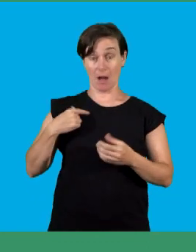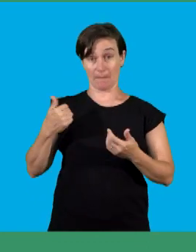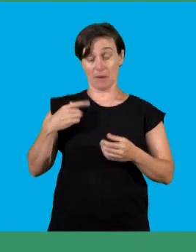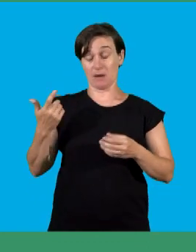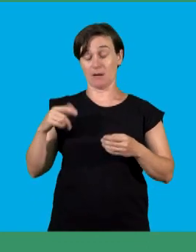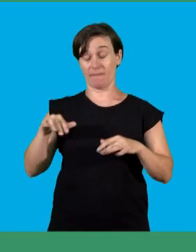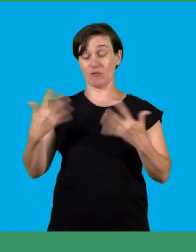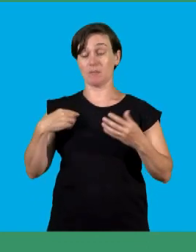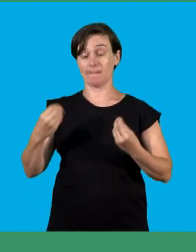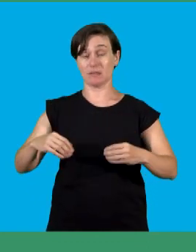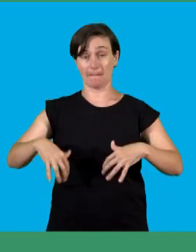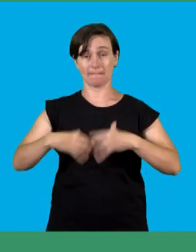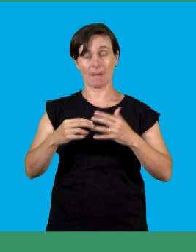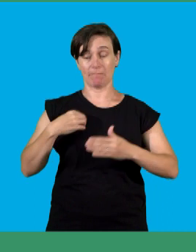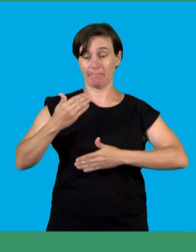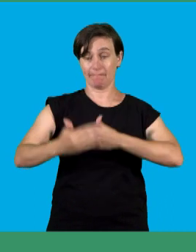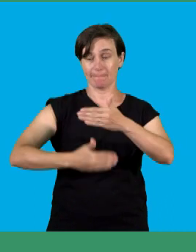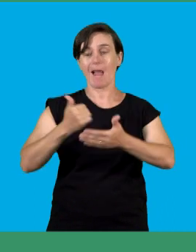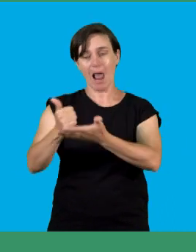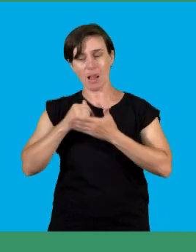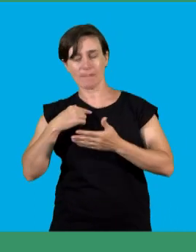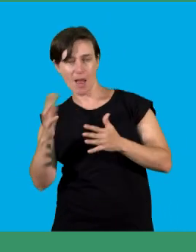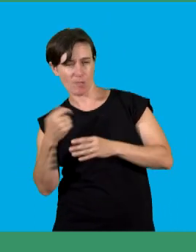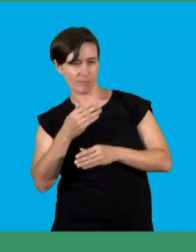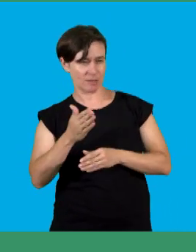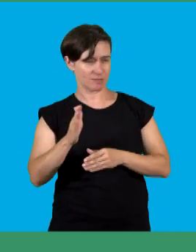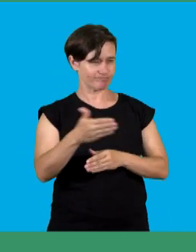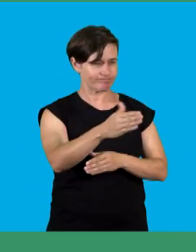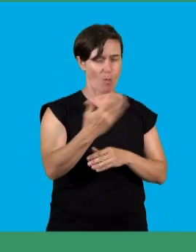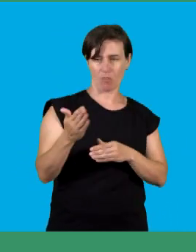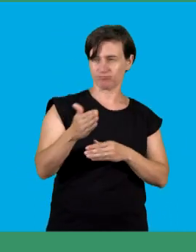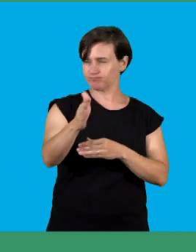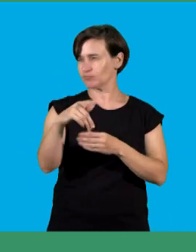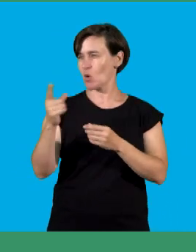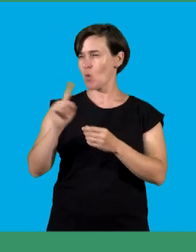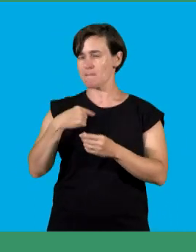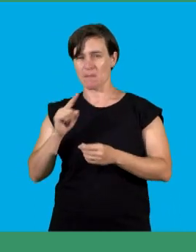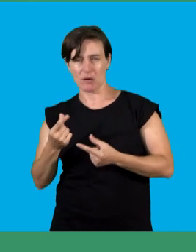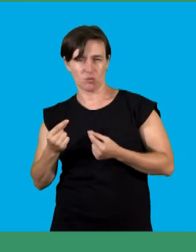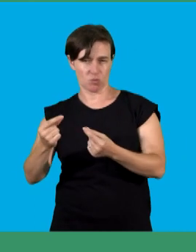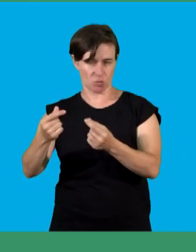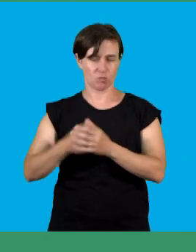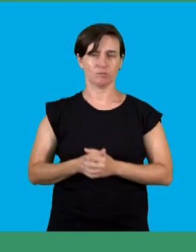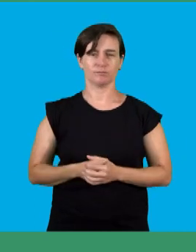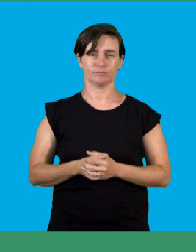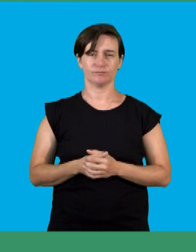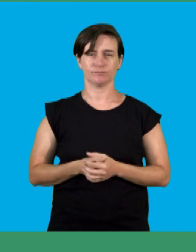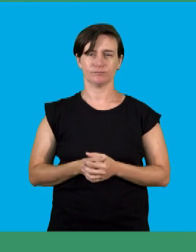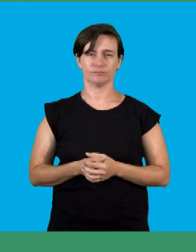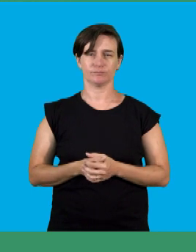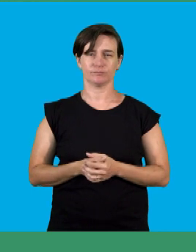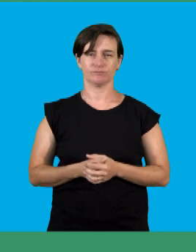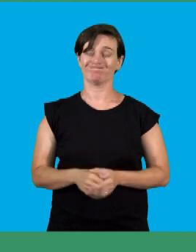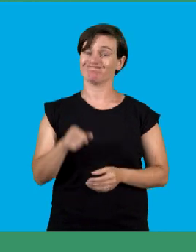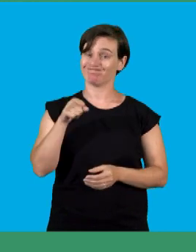business is operating, because you've got something that guides you. I normally say it serves as a guideline. All right, so those